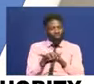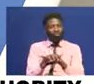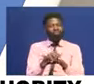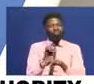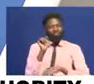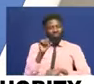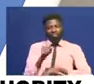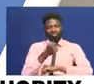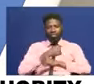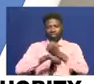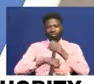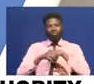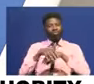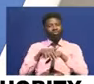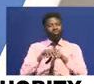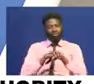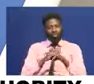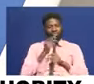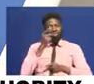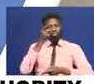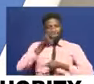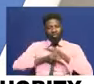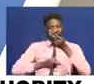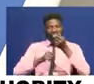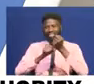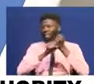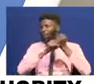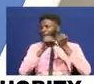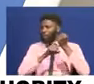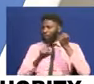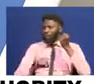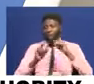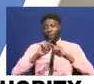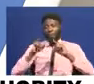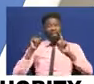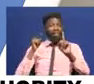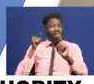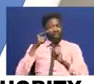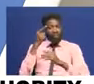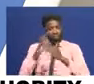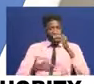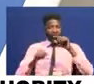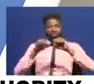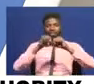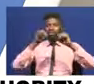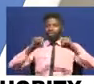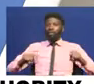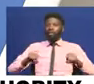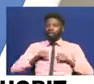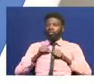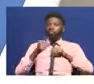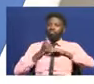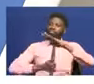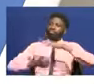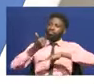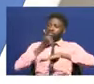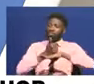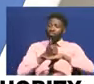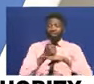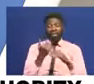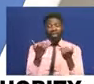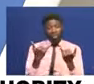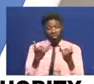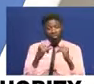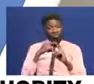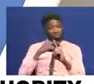little slower. There's a little more bureaucracy. But at the end of the day, it's about being able to set systems. And the beauty about this now is we want to set a system that is going